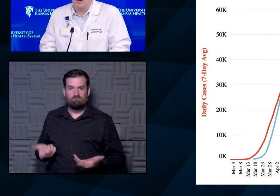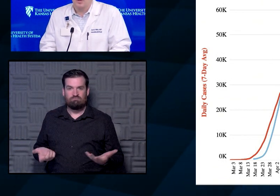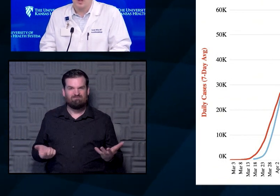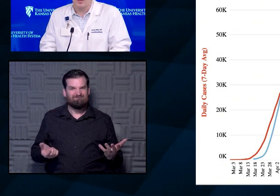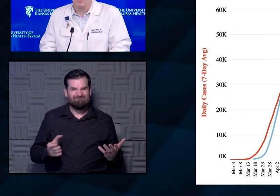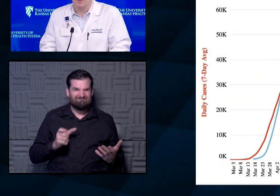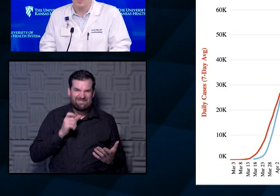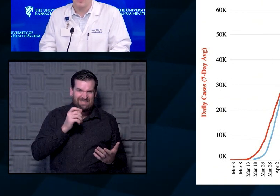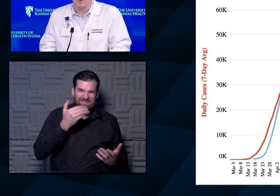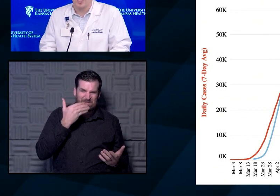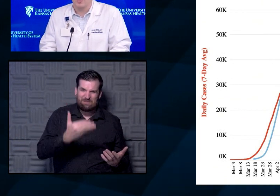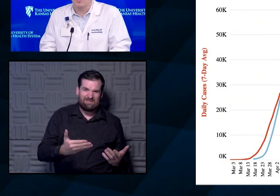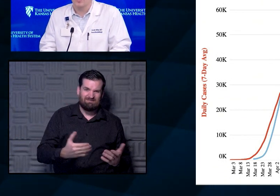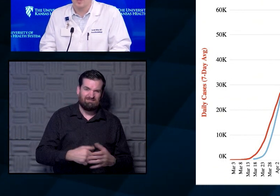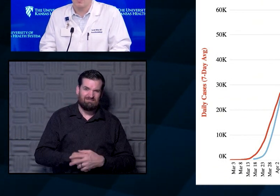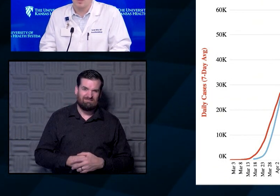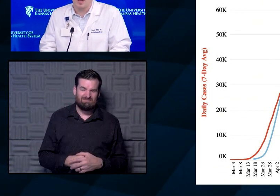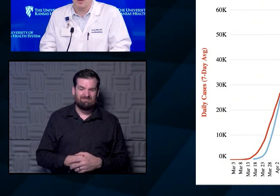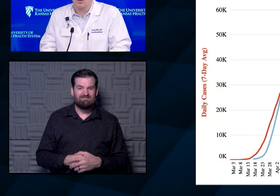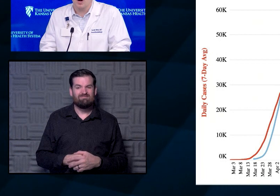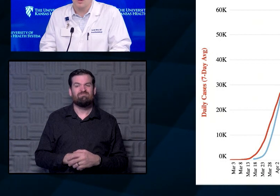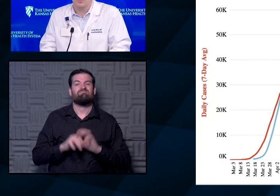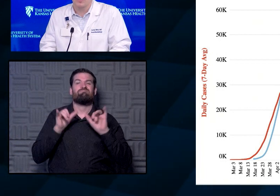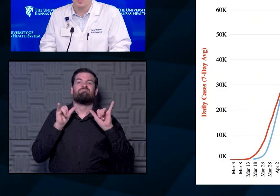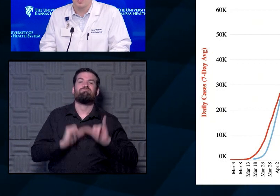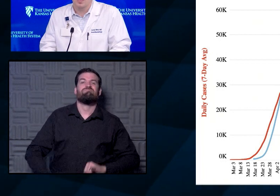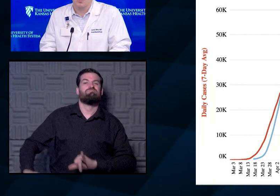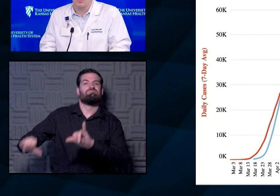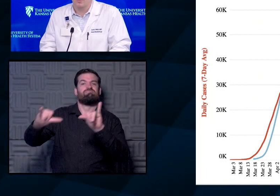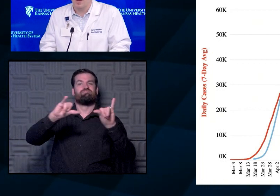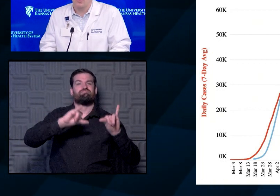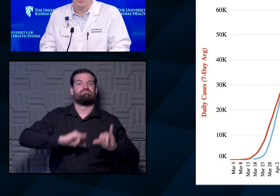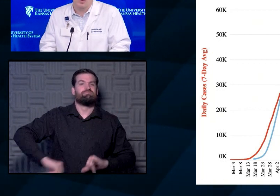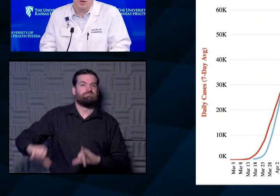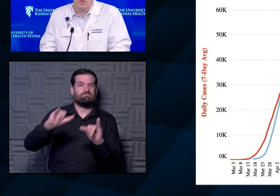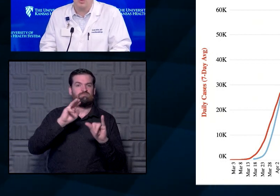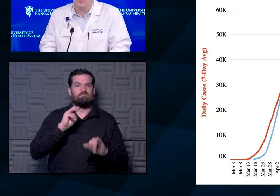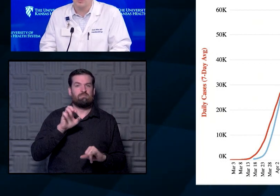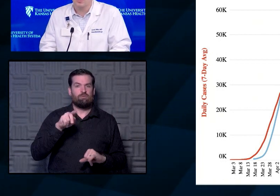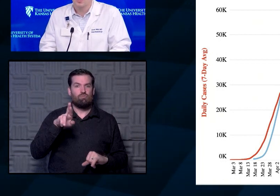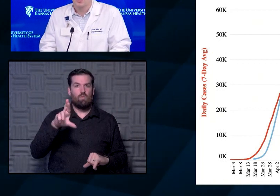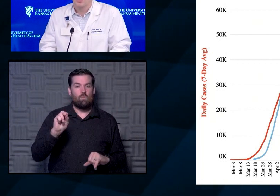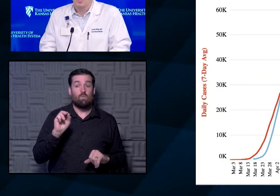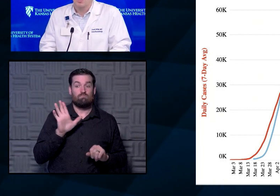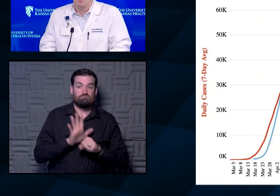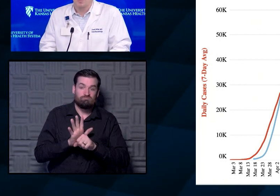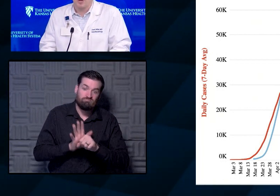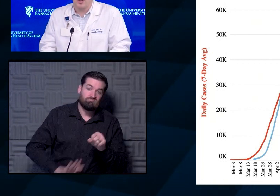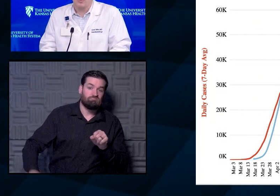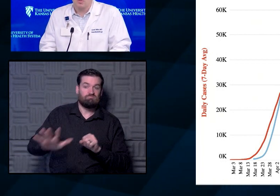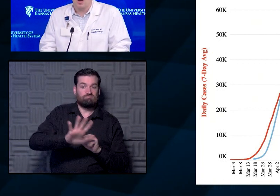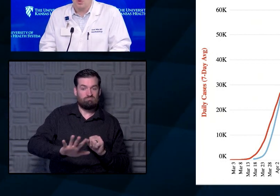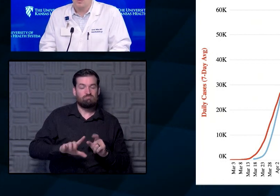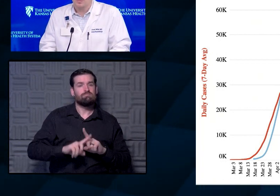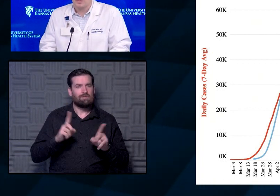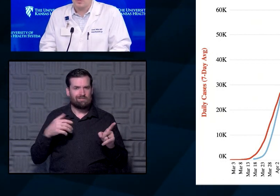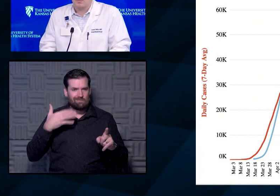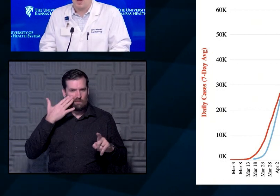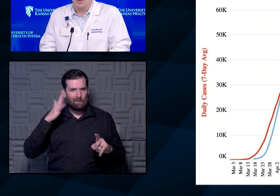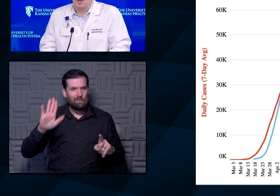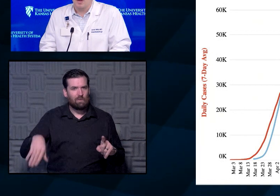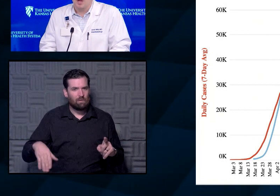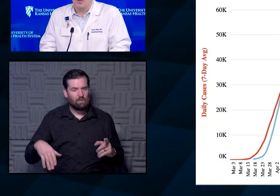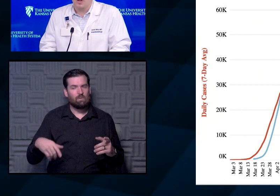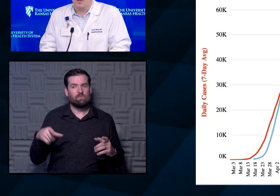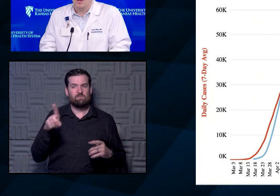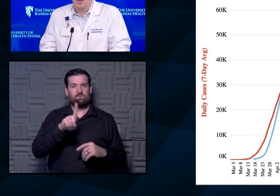the ideal, clearly, for us, and we hear the same thing across the metro, across the region. But we also know,